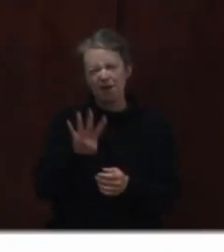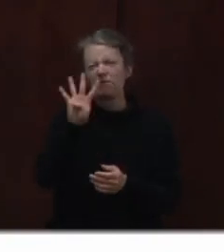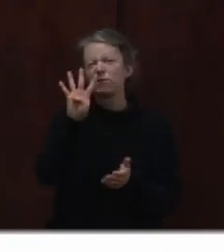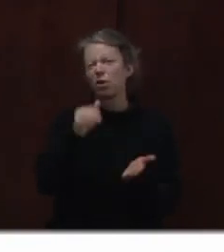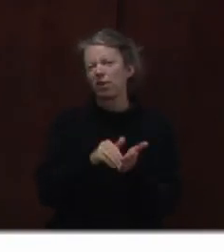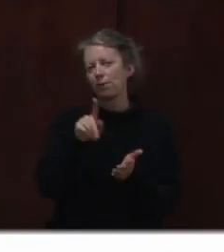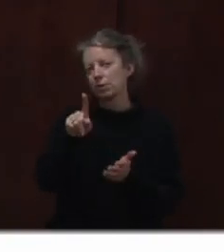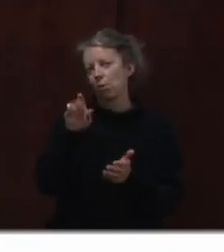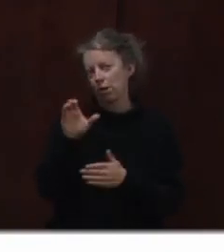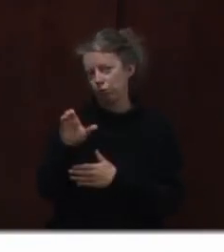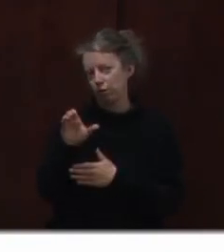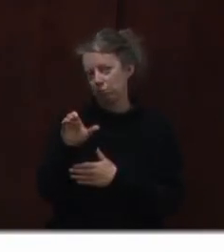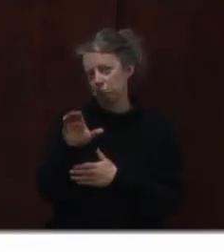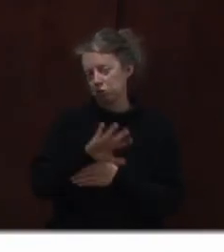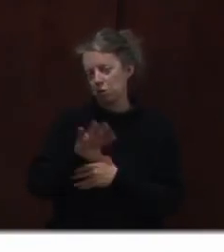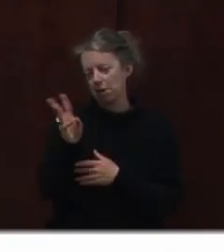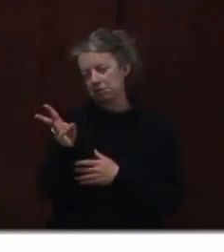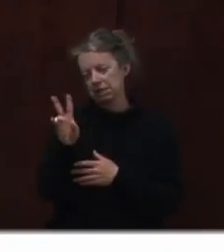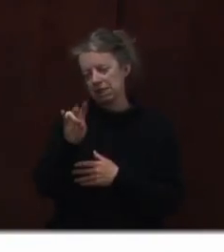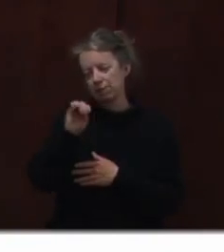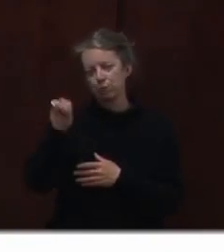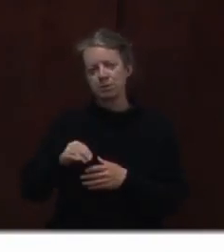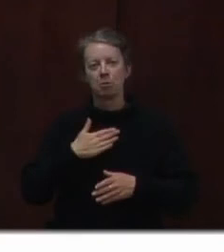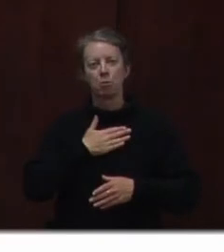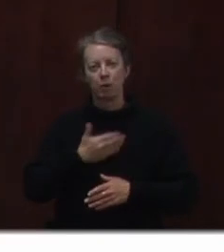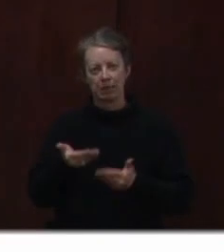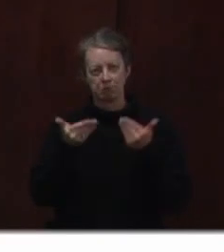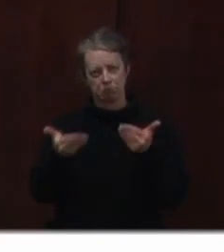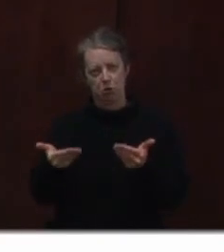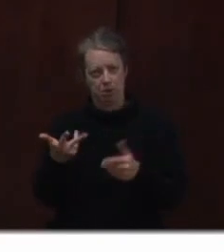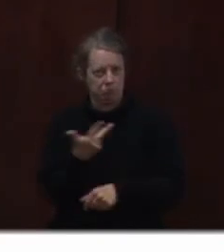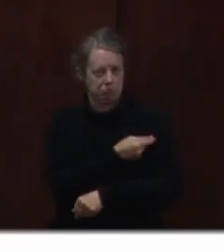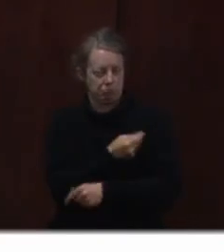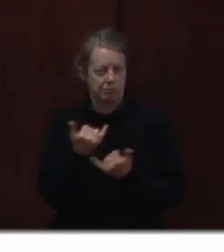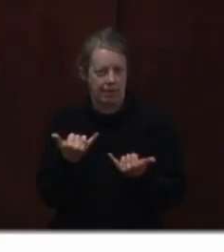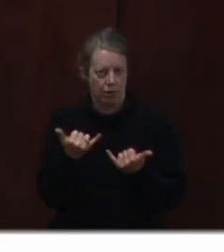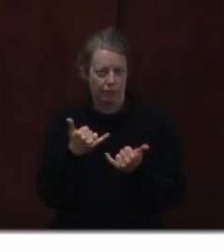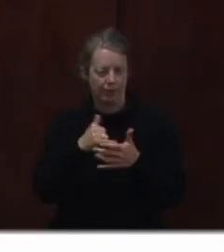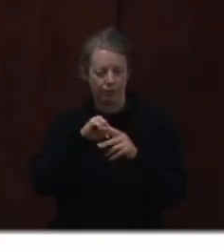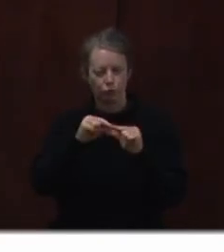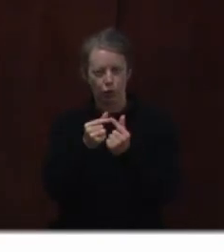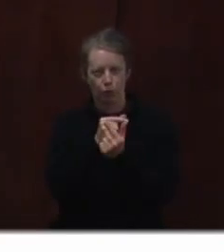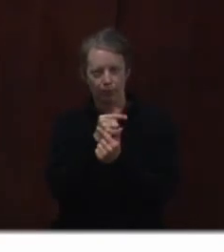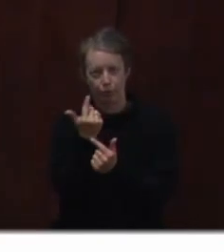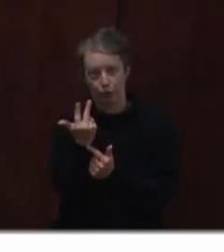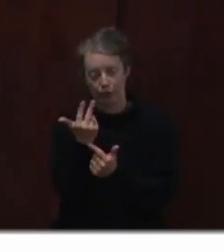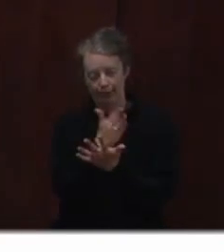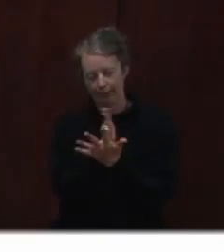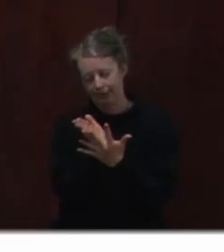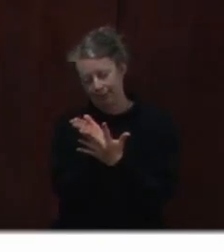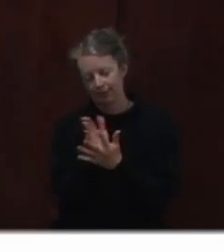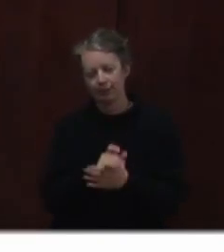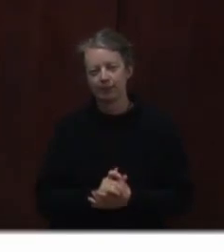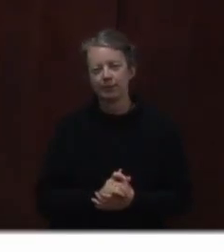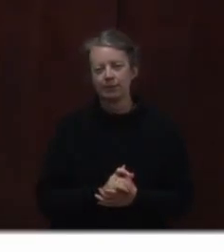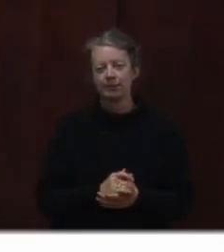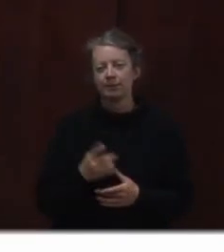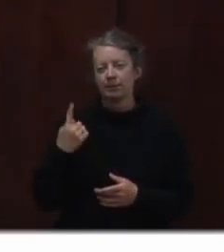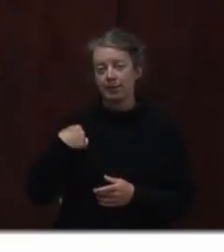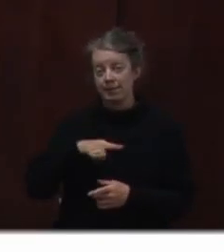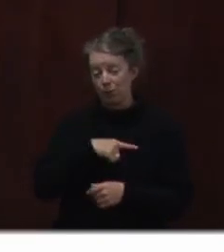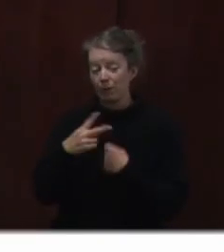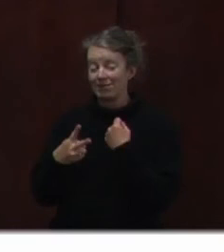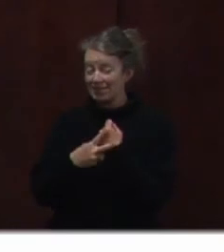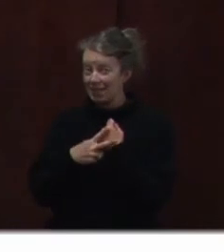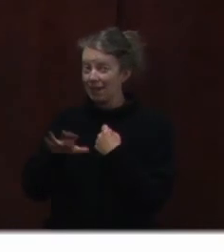about 67% uptake in that group. And given that we are going to be doing a set aside of